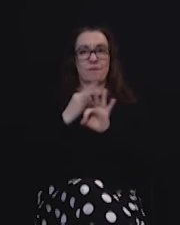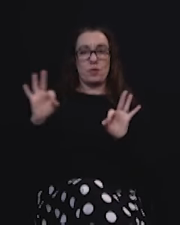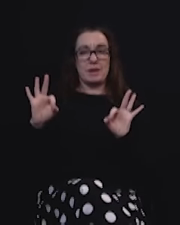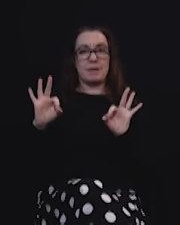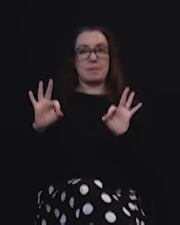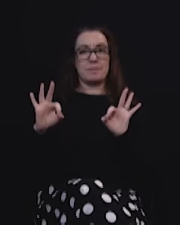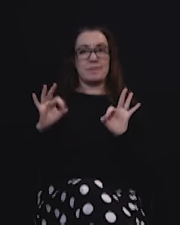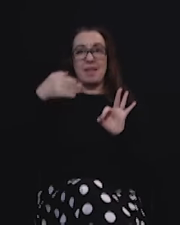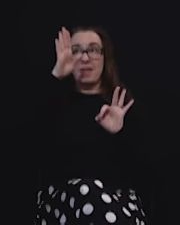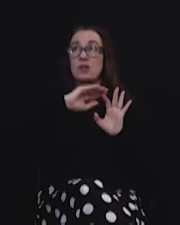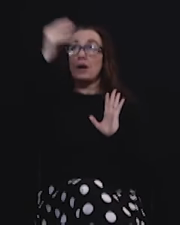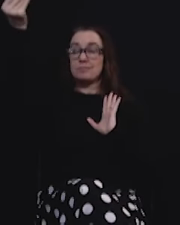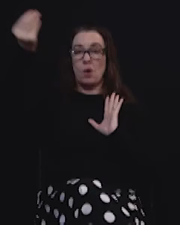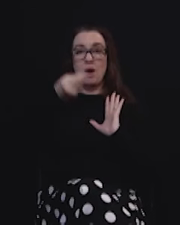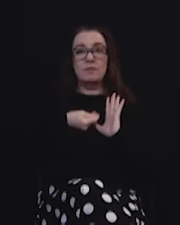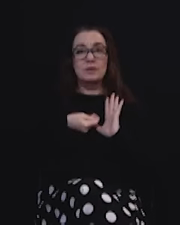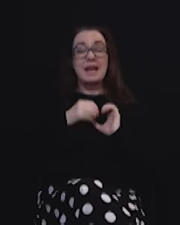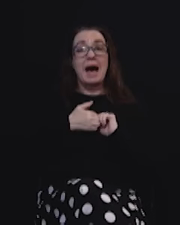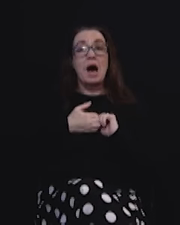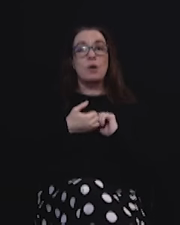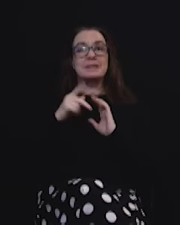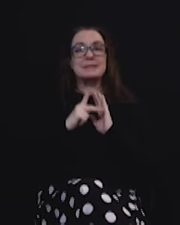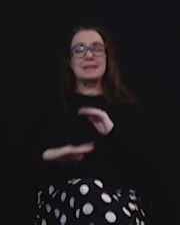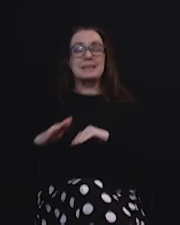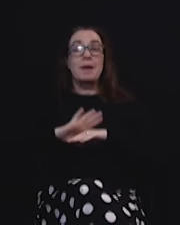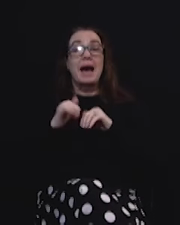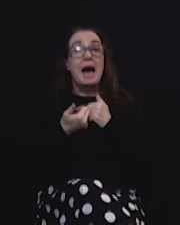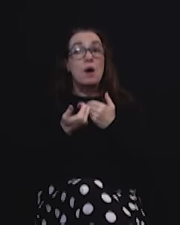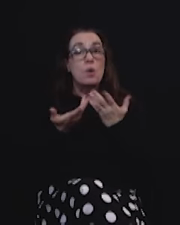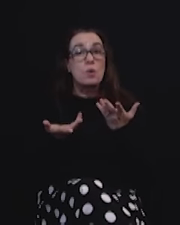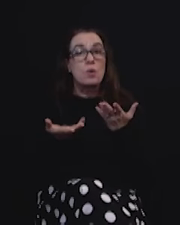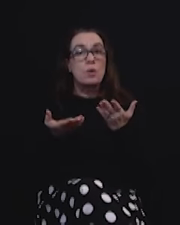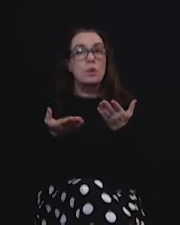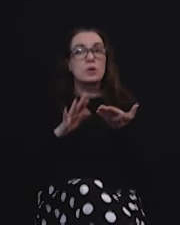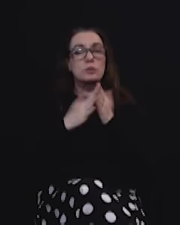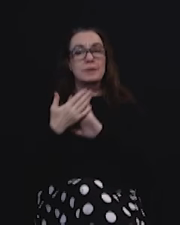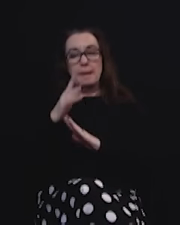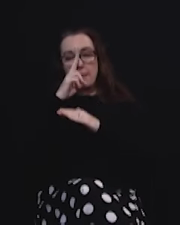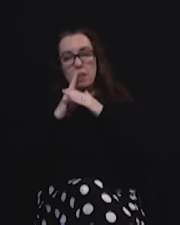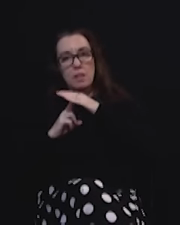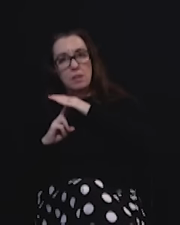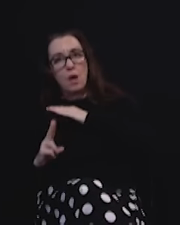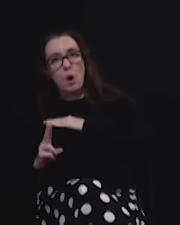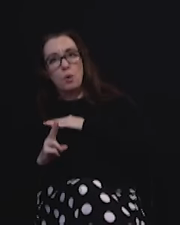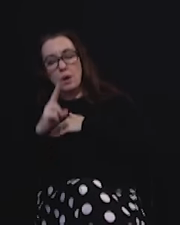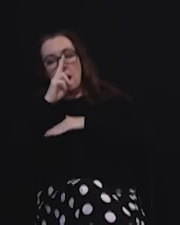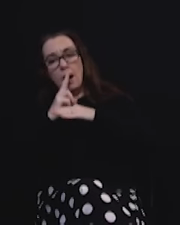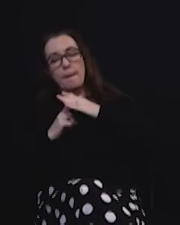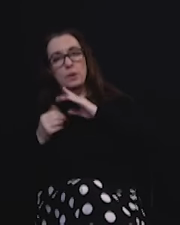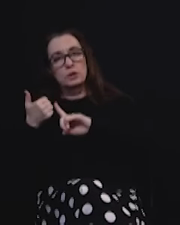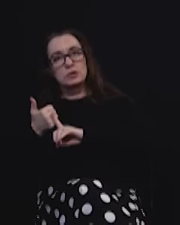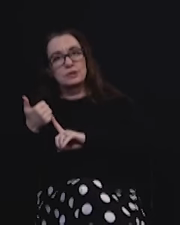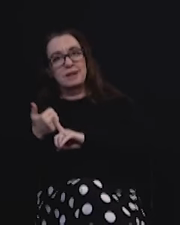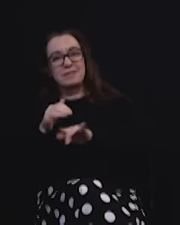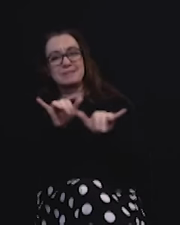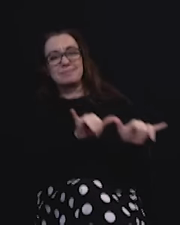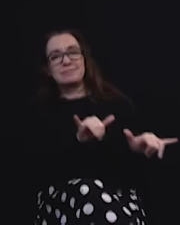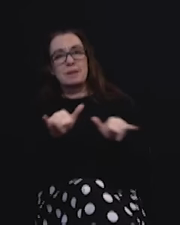offers through his kingdom. And how do you do that? You make yourself low. You humble yourself like a